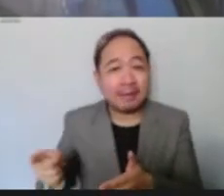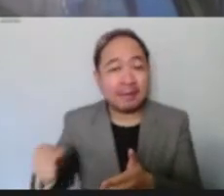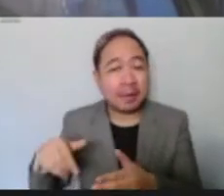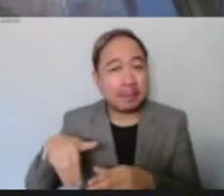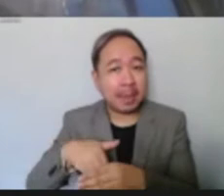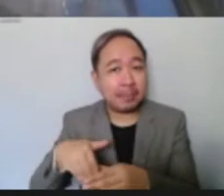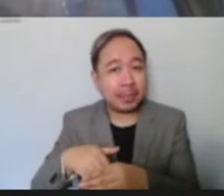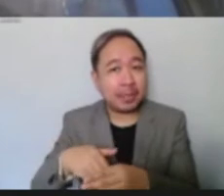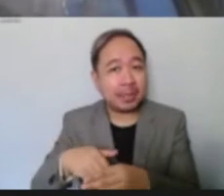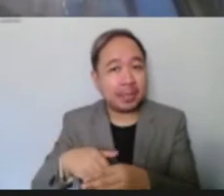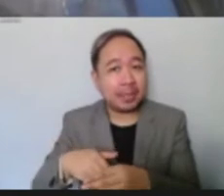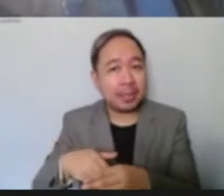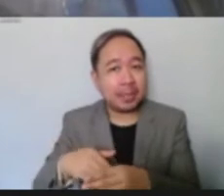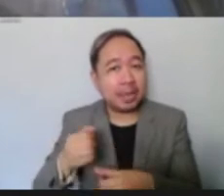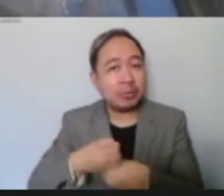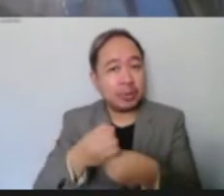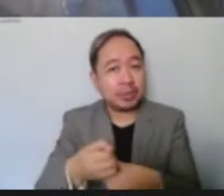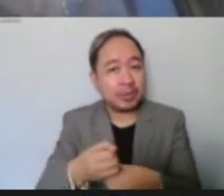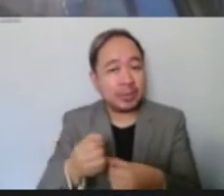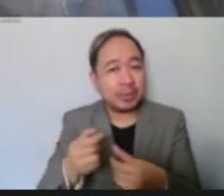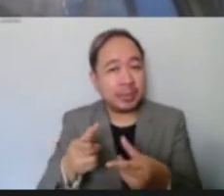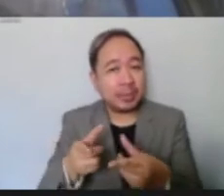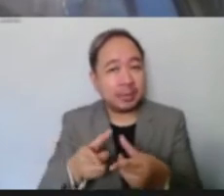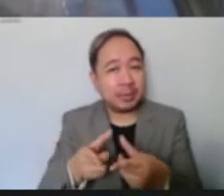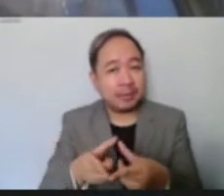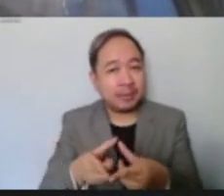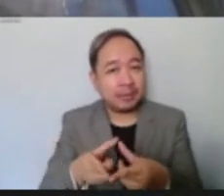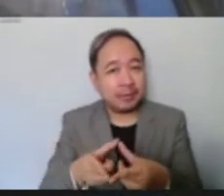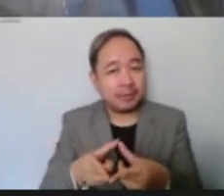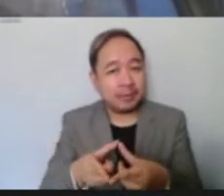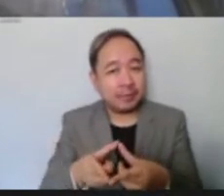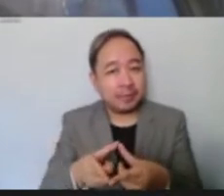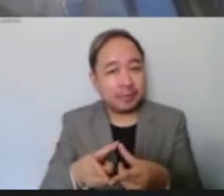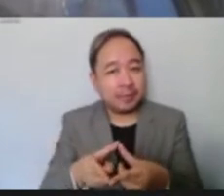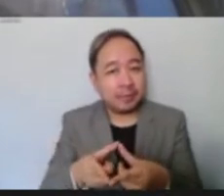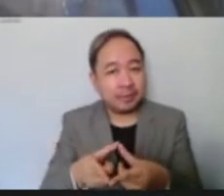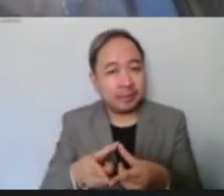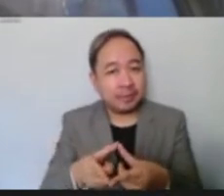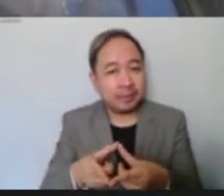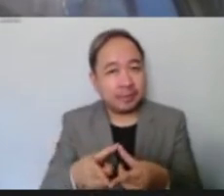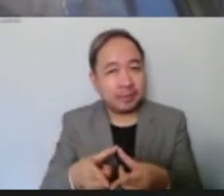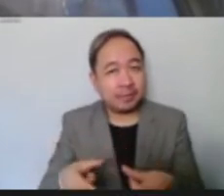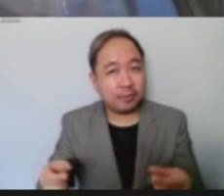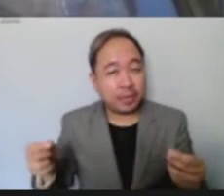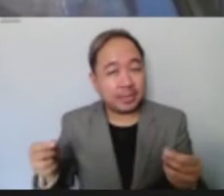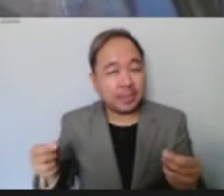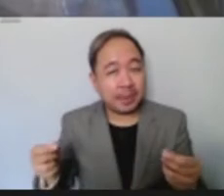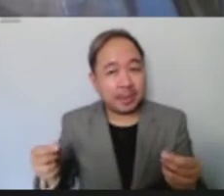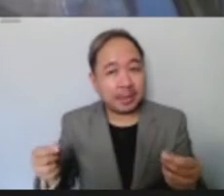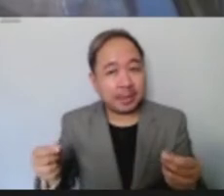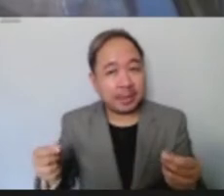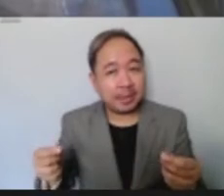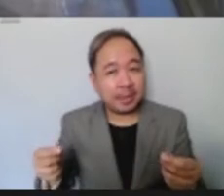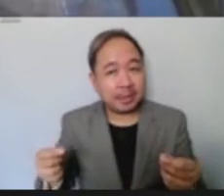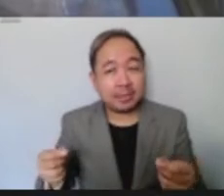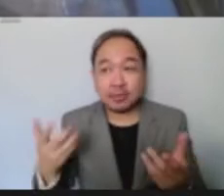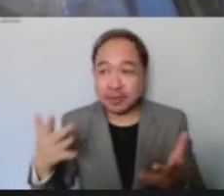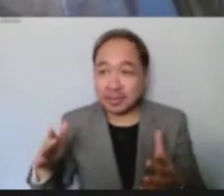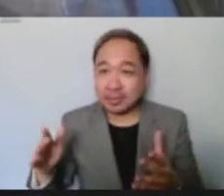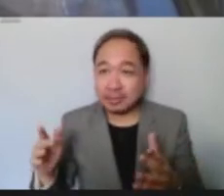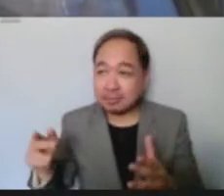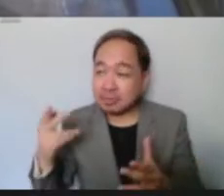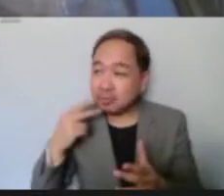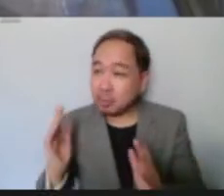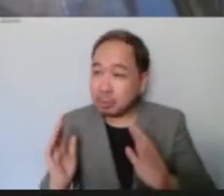State and representatives uh protea plan for intervention so we have collected and then we